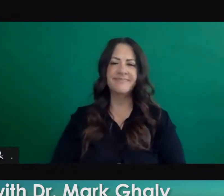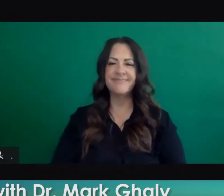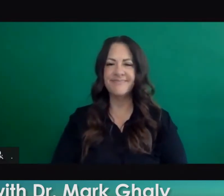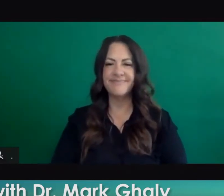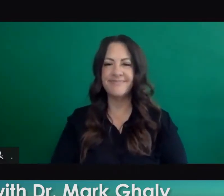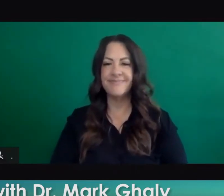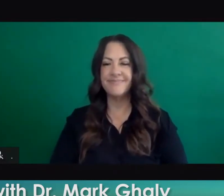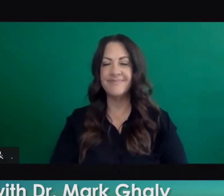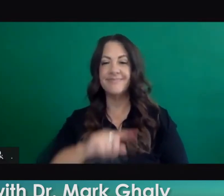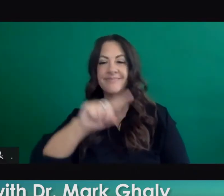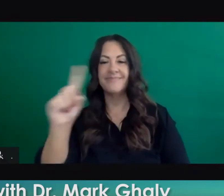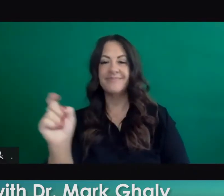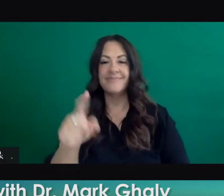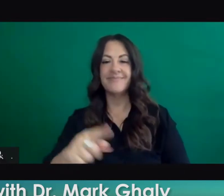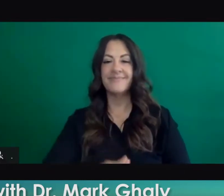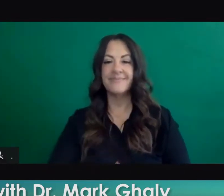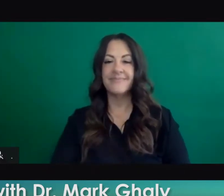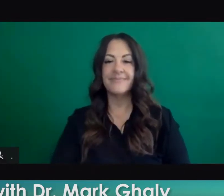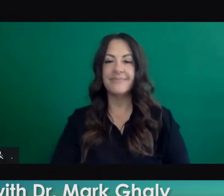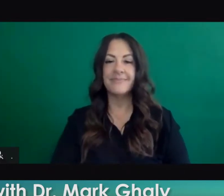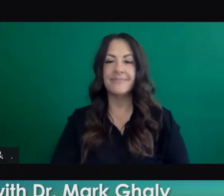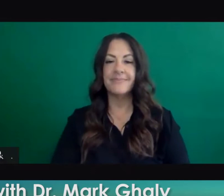Press.